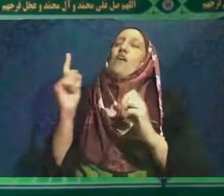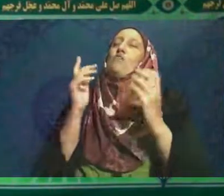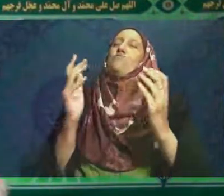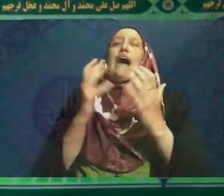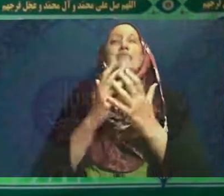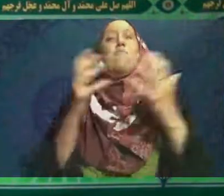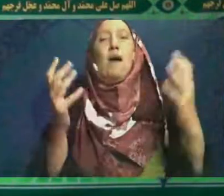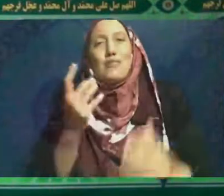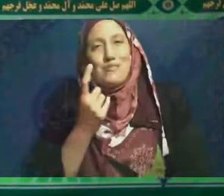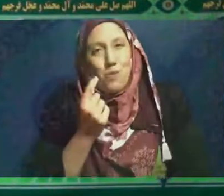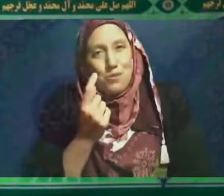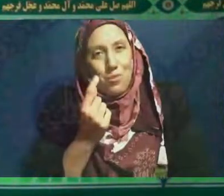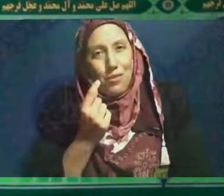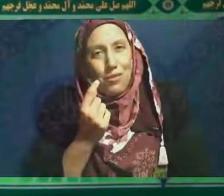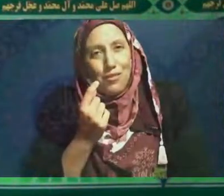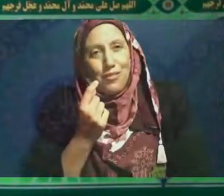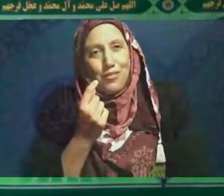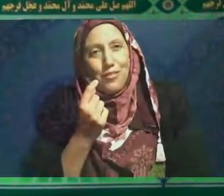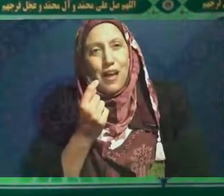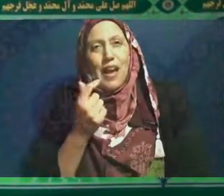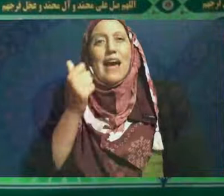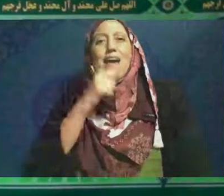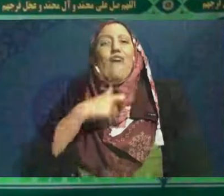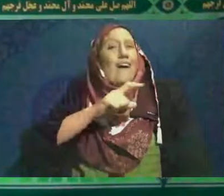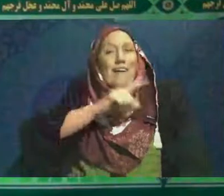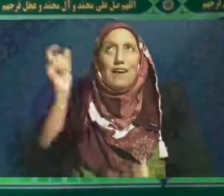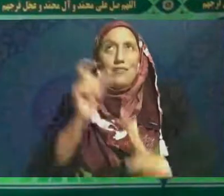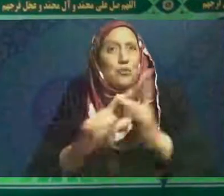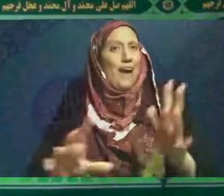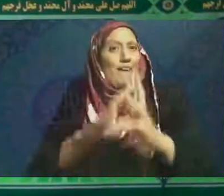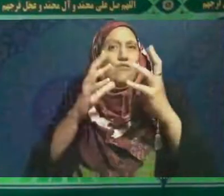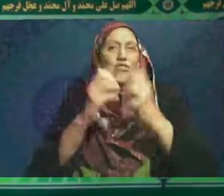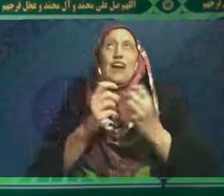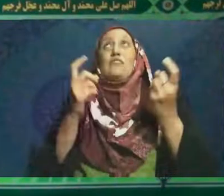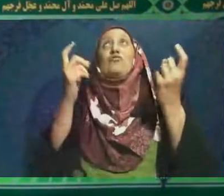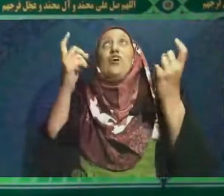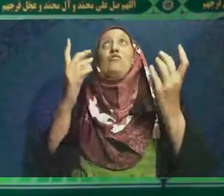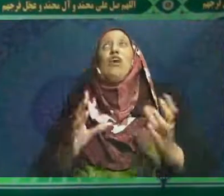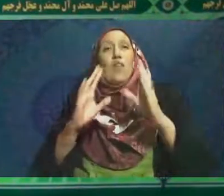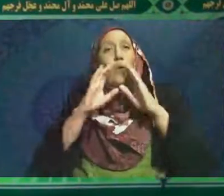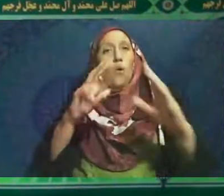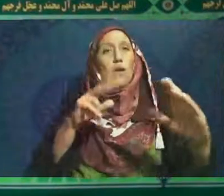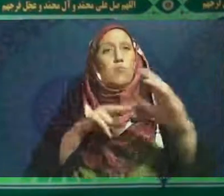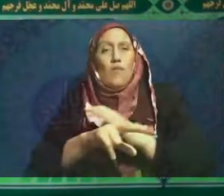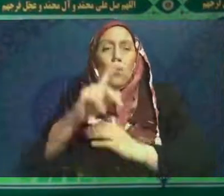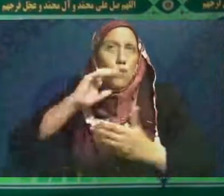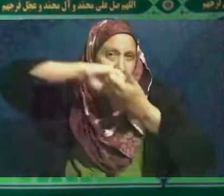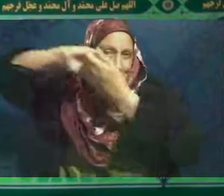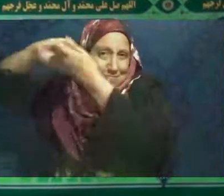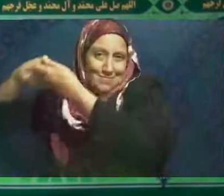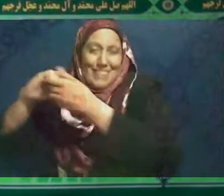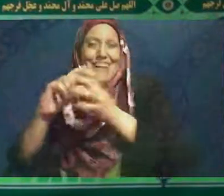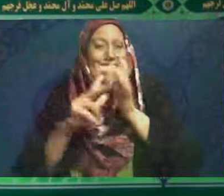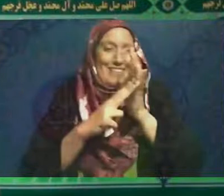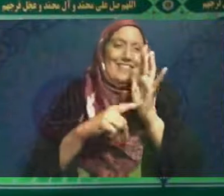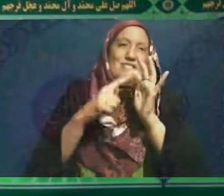Holy Prophet hopefully will intercede. So do you see? Imam Sadiq alayhi salam wrote a letter. Imam wrote a